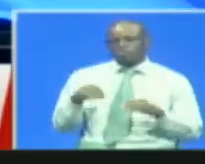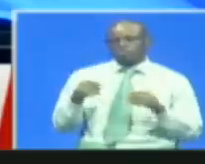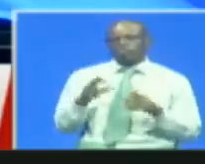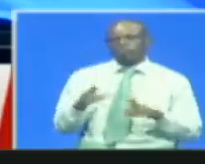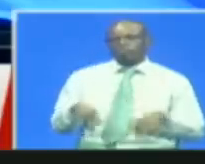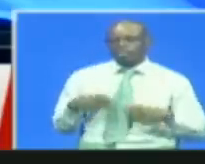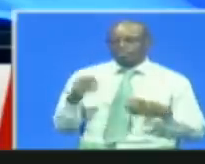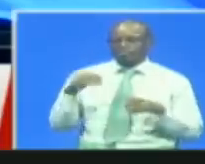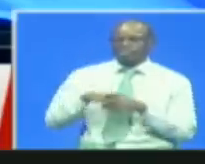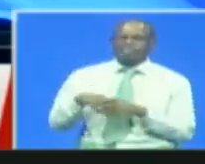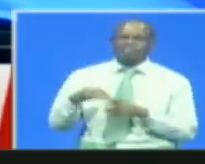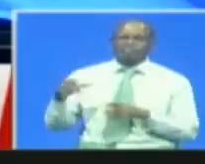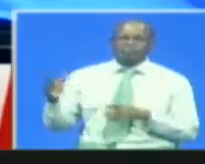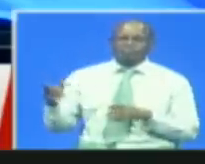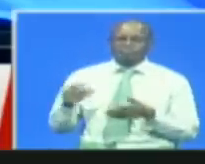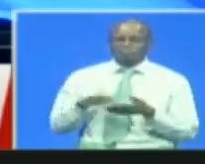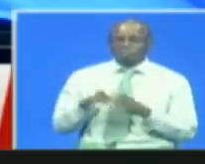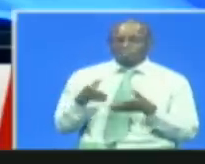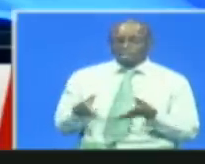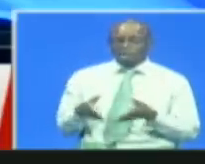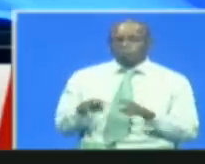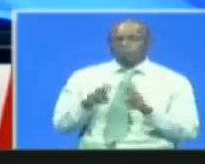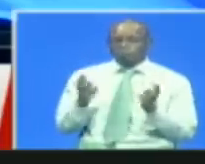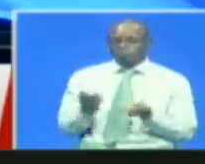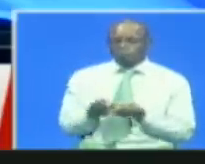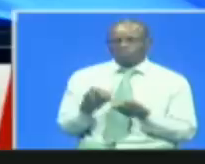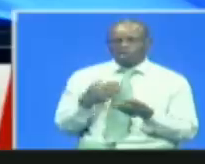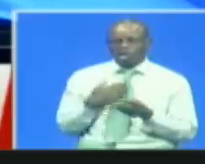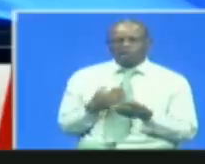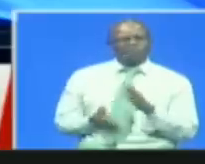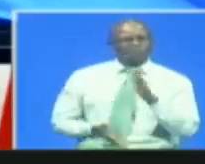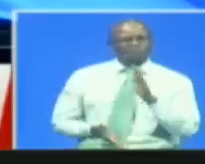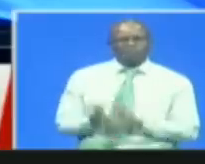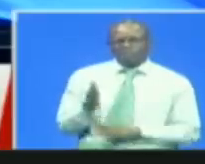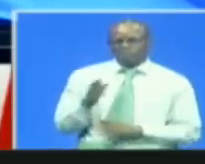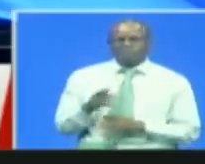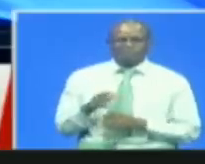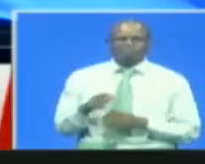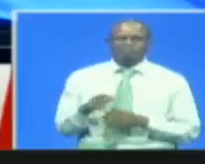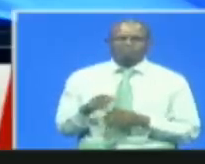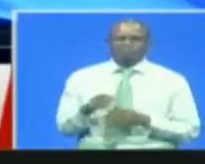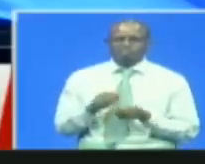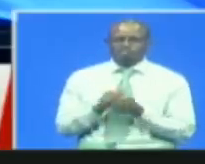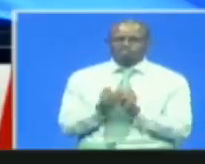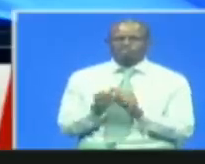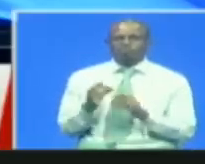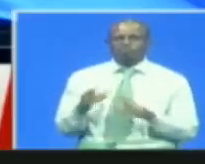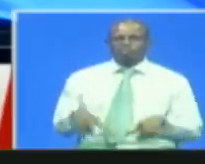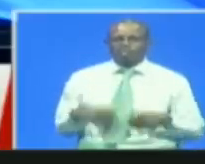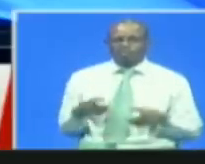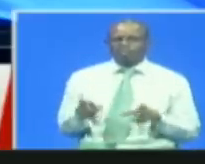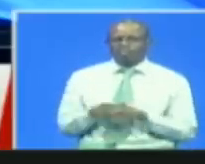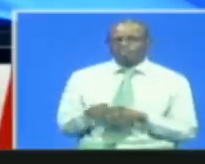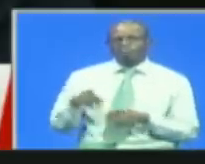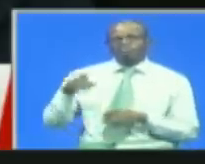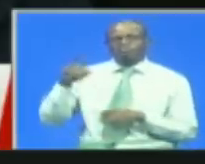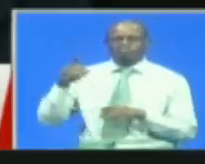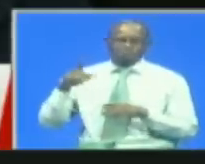time the world is experiencing rapid urbanization, which has resulted in shortage of affordable and decent housing.